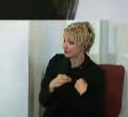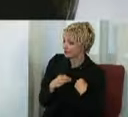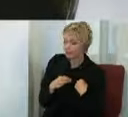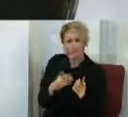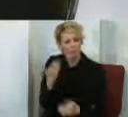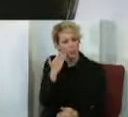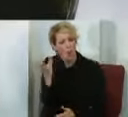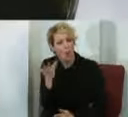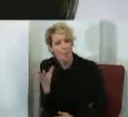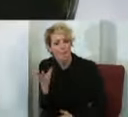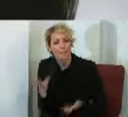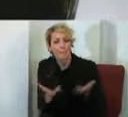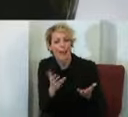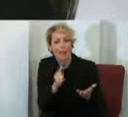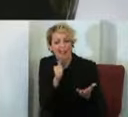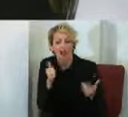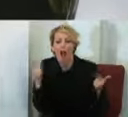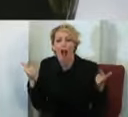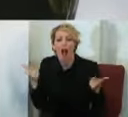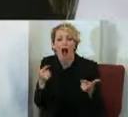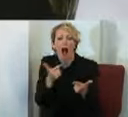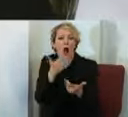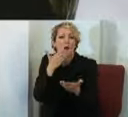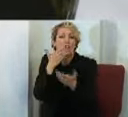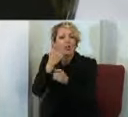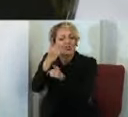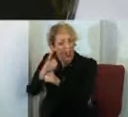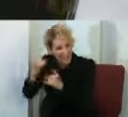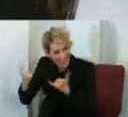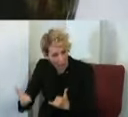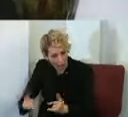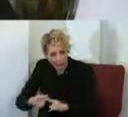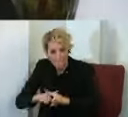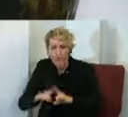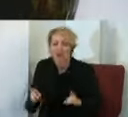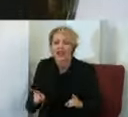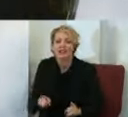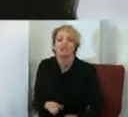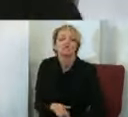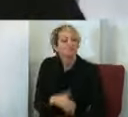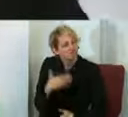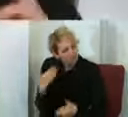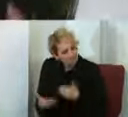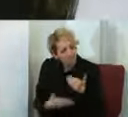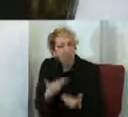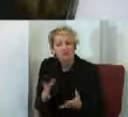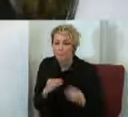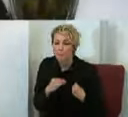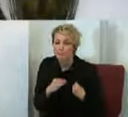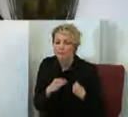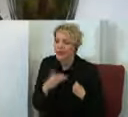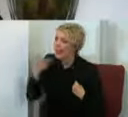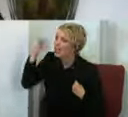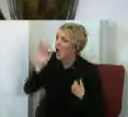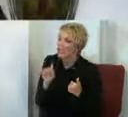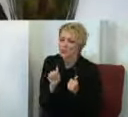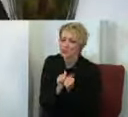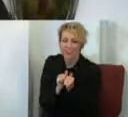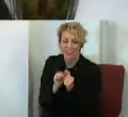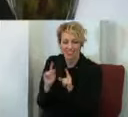You know what? It may not be all good for us right now. But it is what it is. And God is with us in it. Amen?